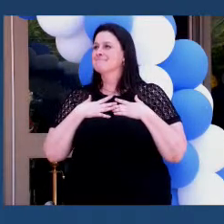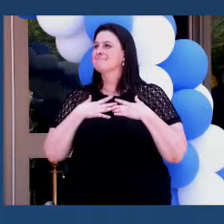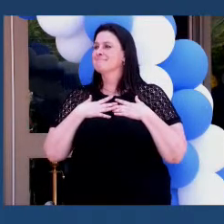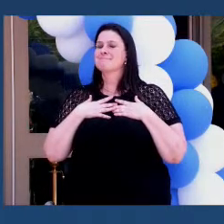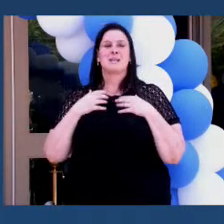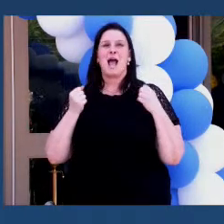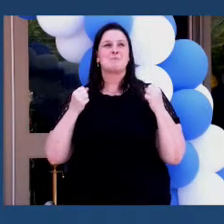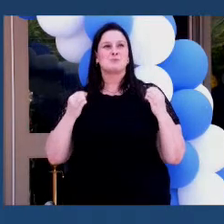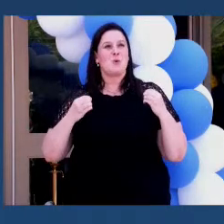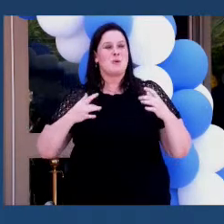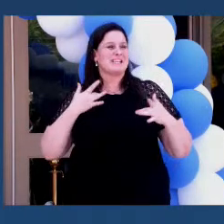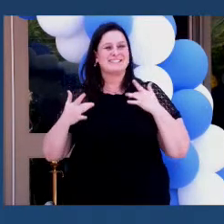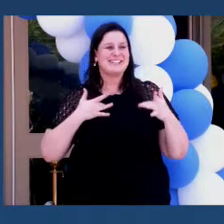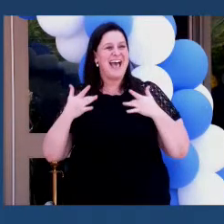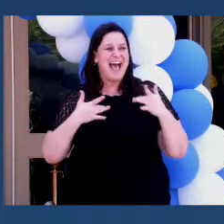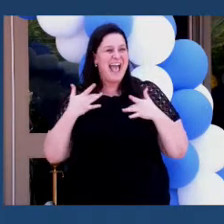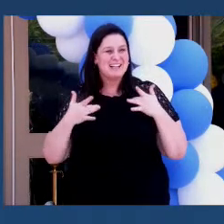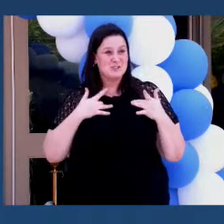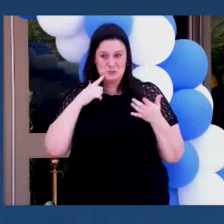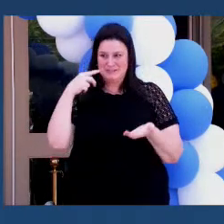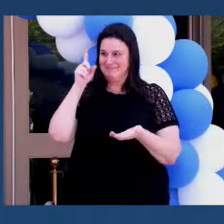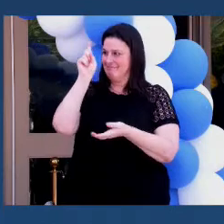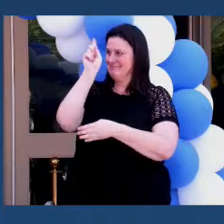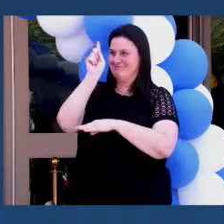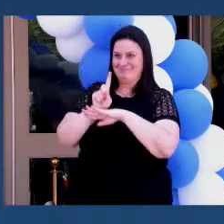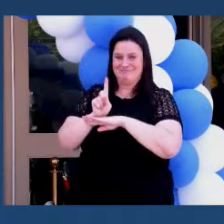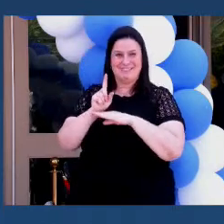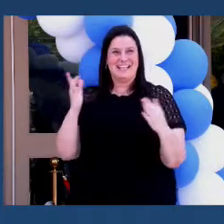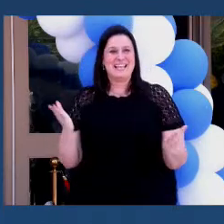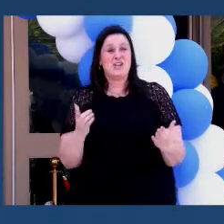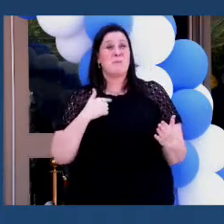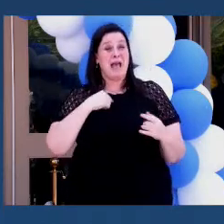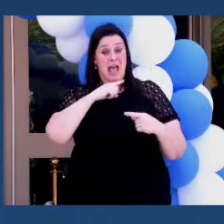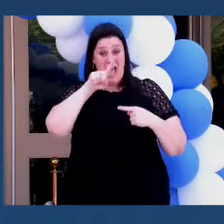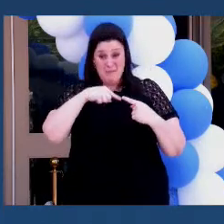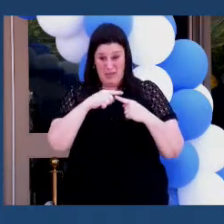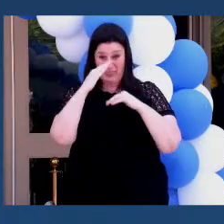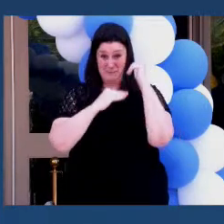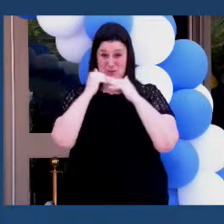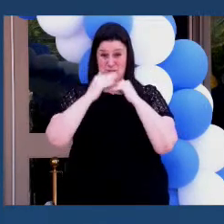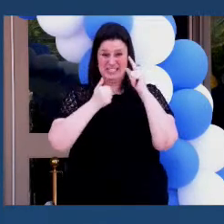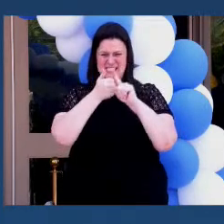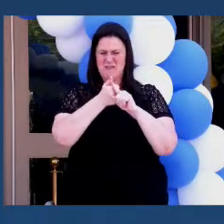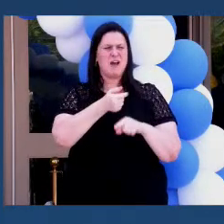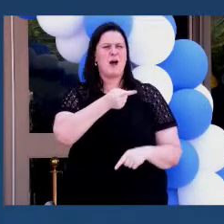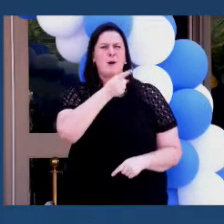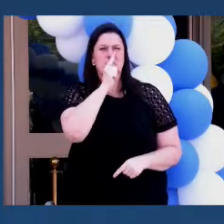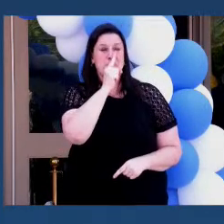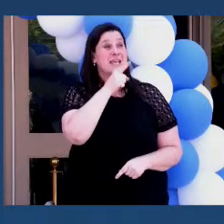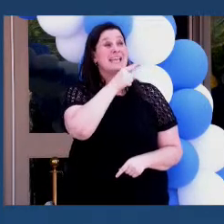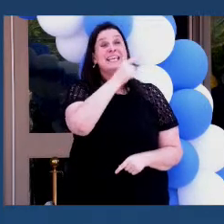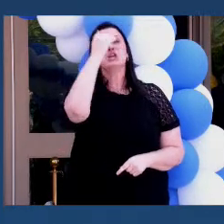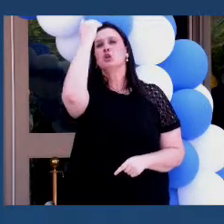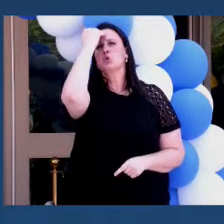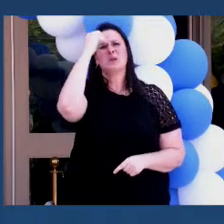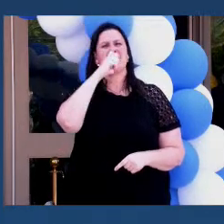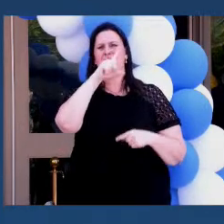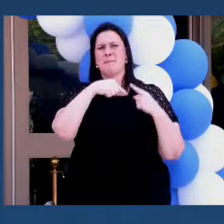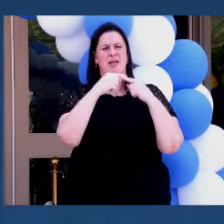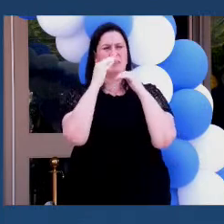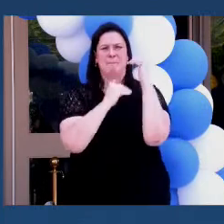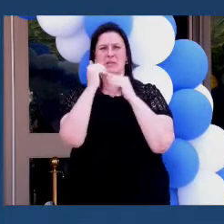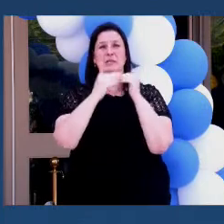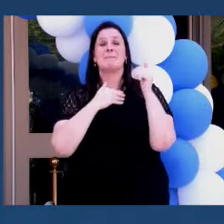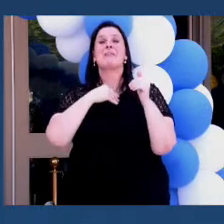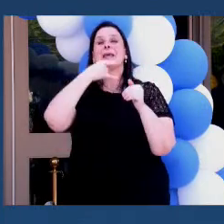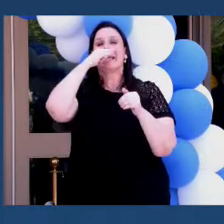so excited, again, just to be in front of it, but it's not about the building. And for him, he knew it wasn't about the building, it was about those kids that are